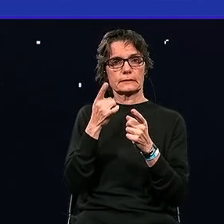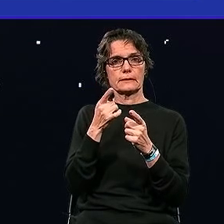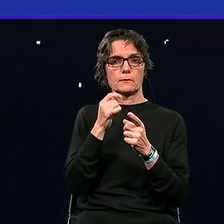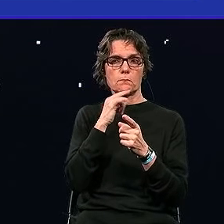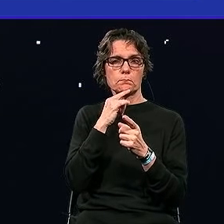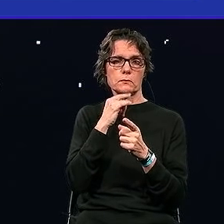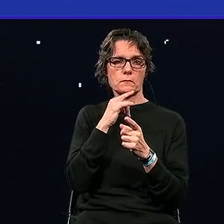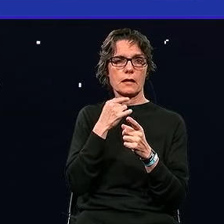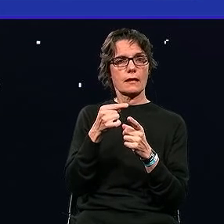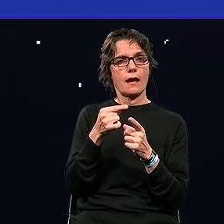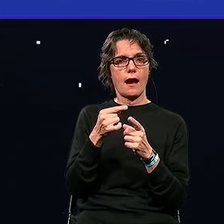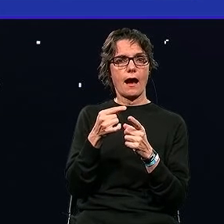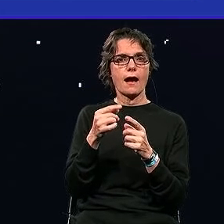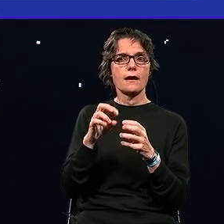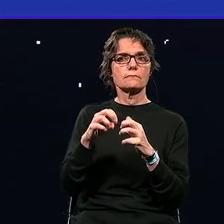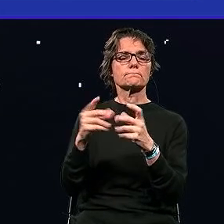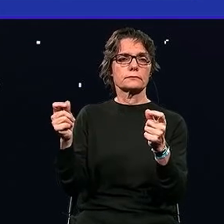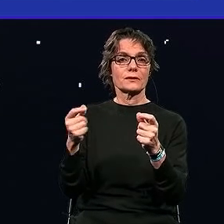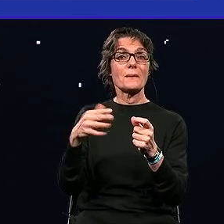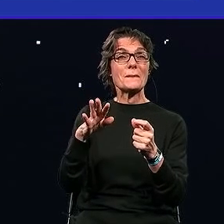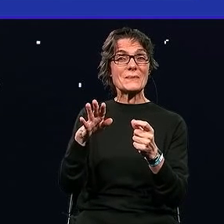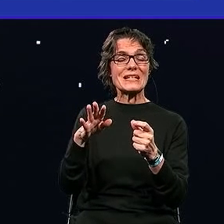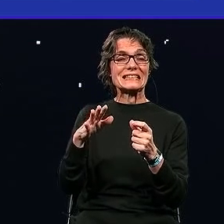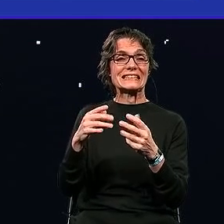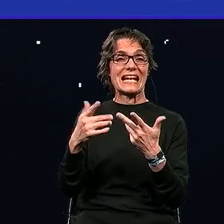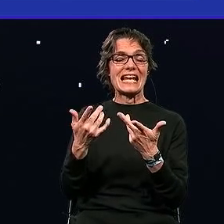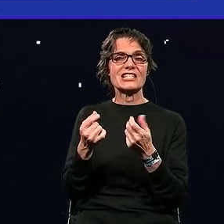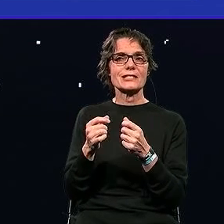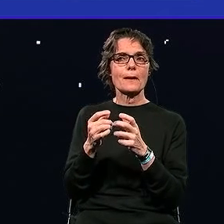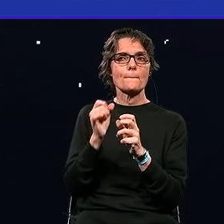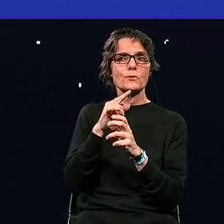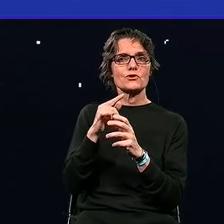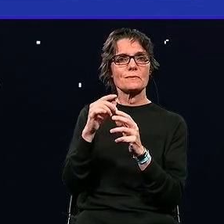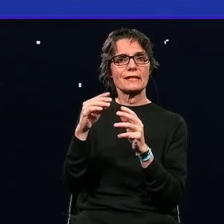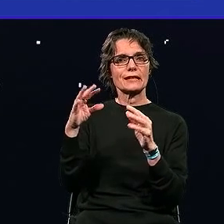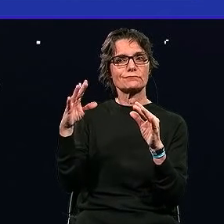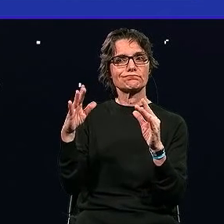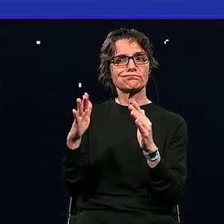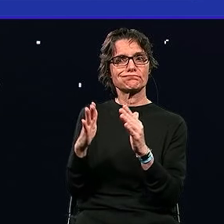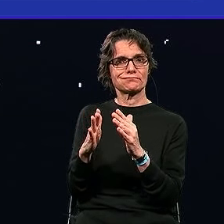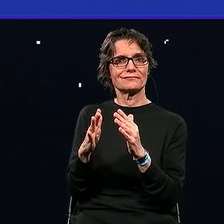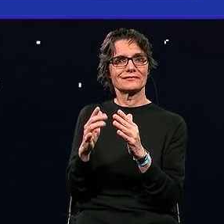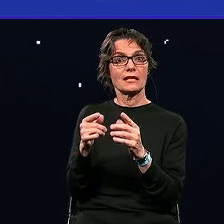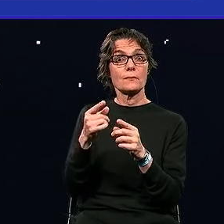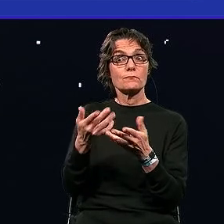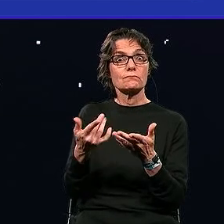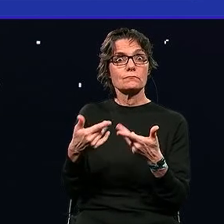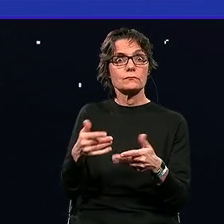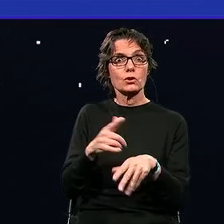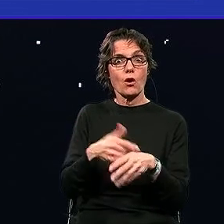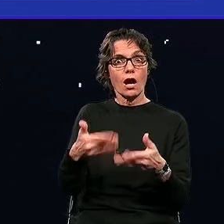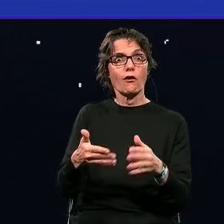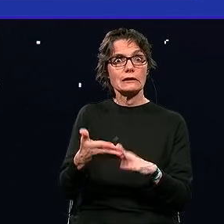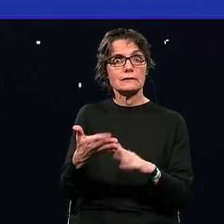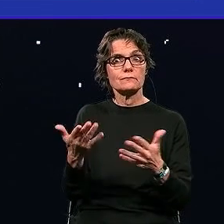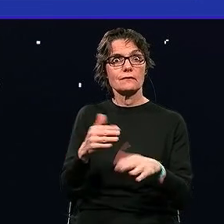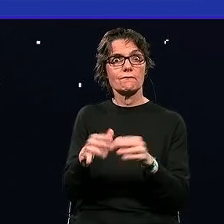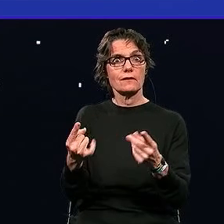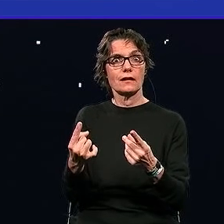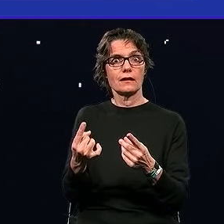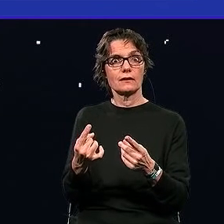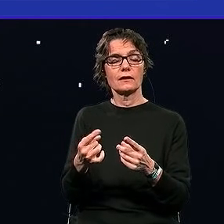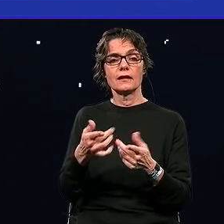window of opportunity, but that window is small and is getting smaller. That's why we need to act. The Fit